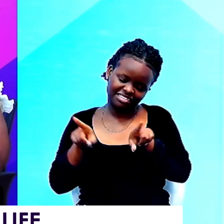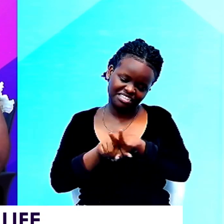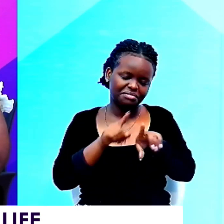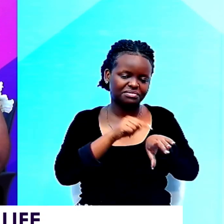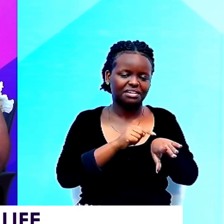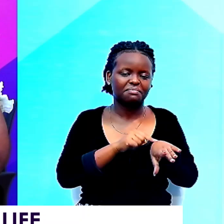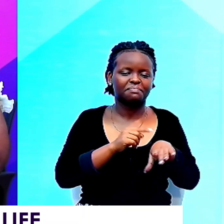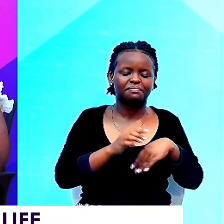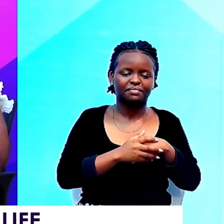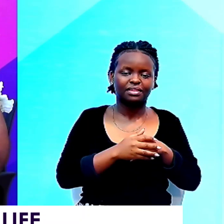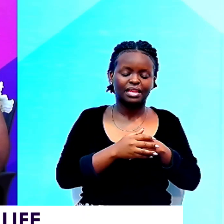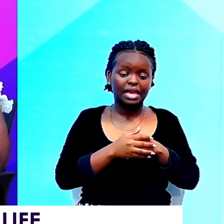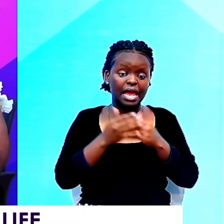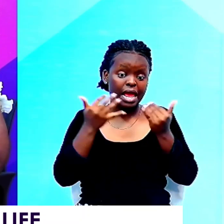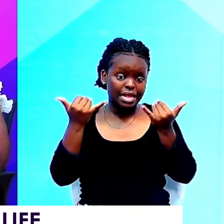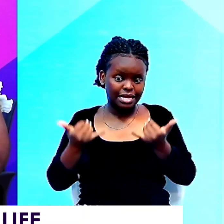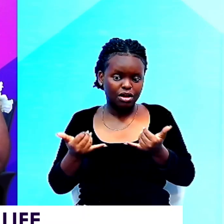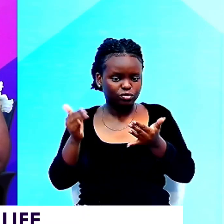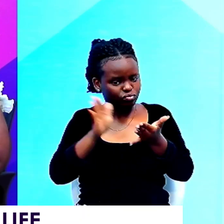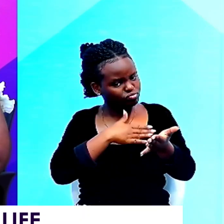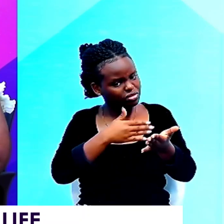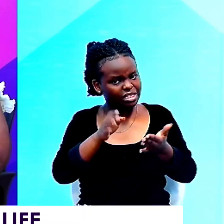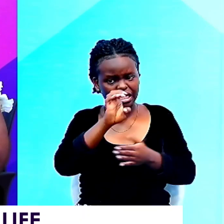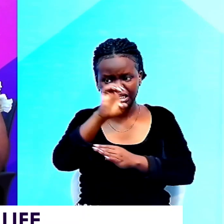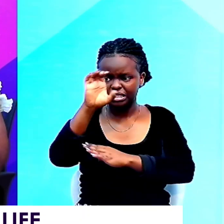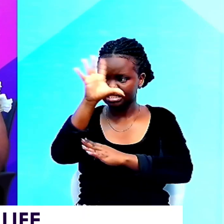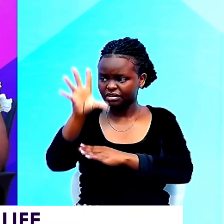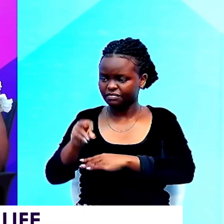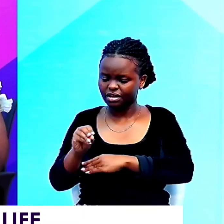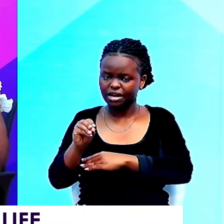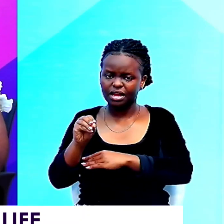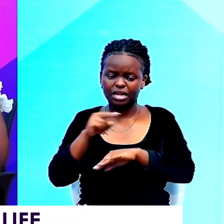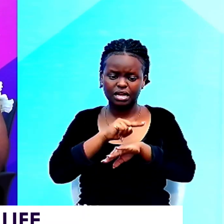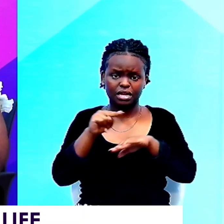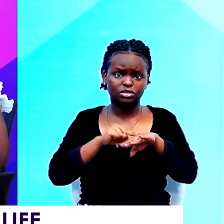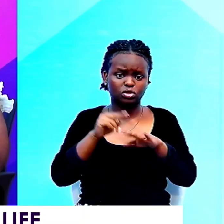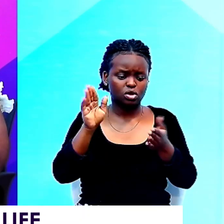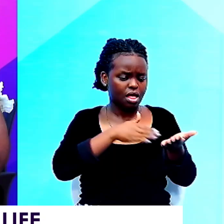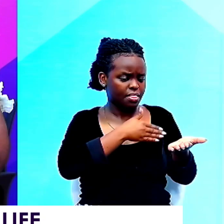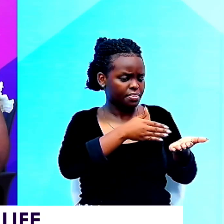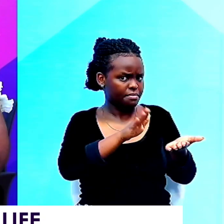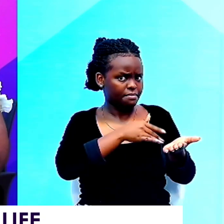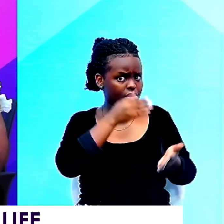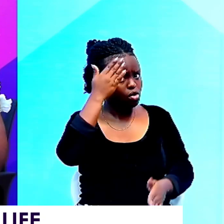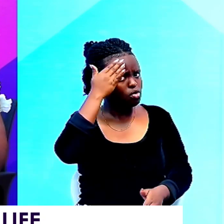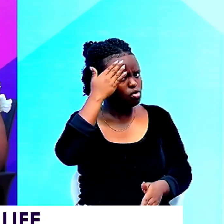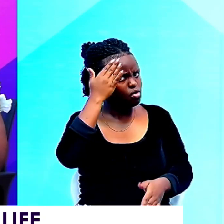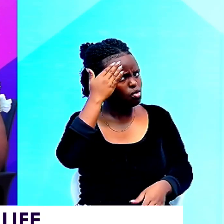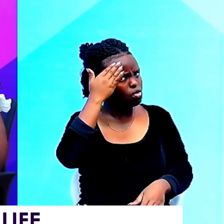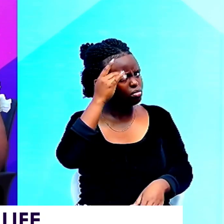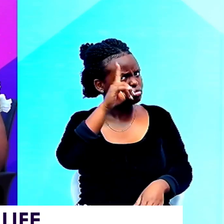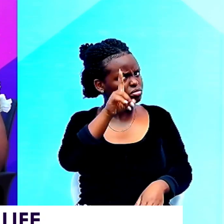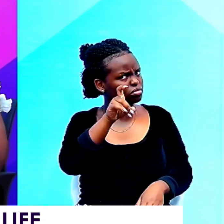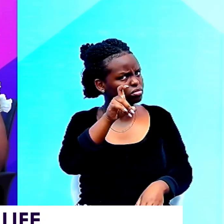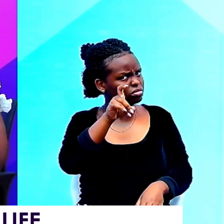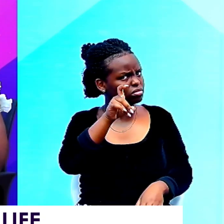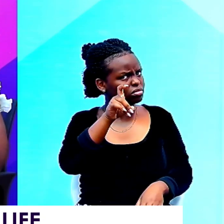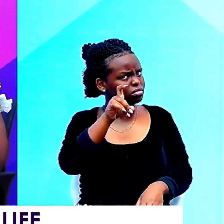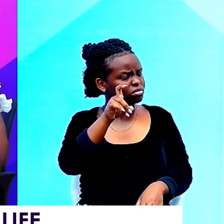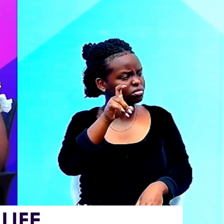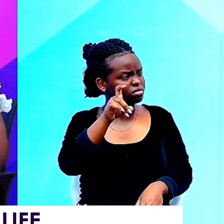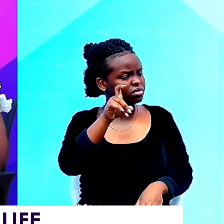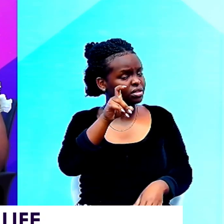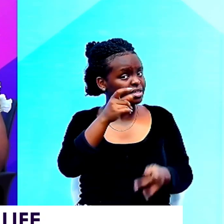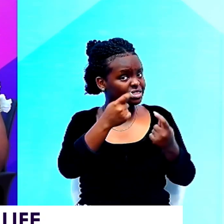times. Yes. Nowadays they even sing East African national anthem. Do you know it? Yes. Mungu,